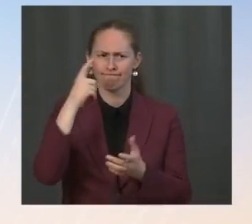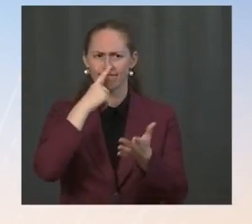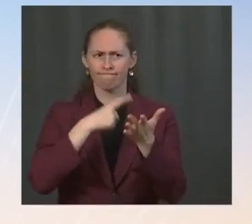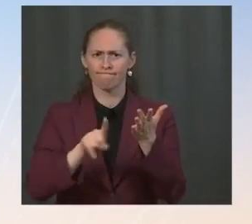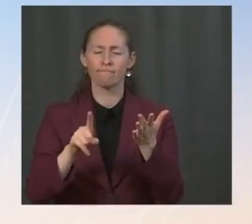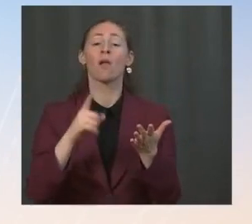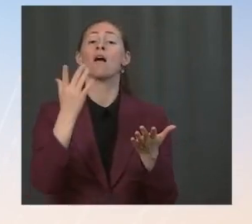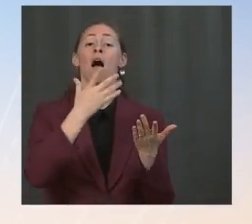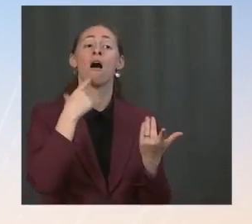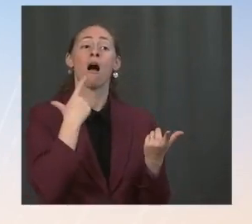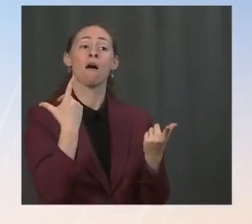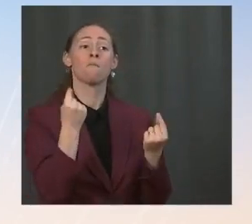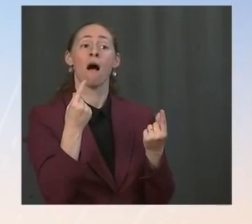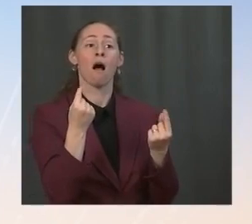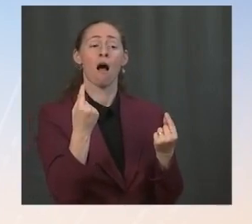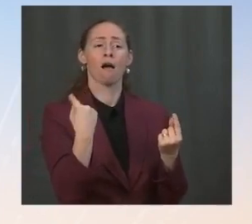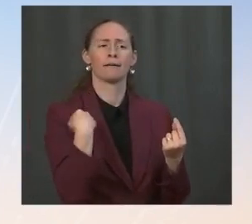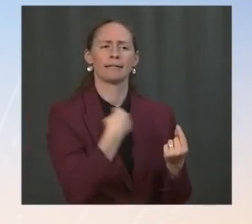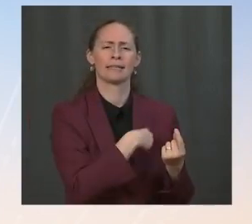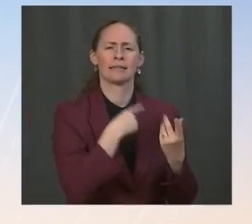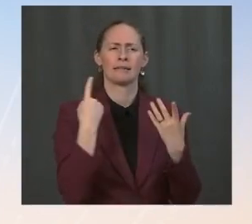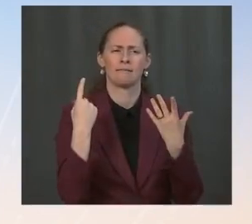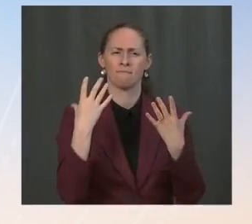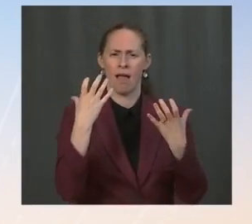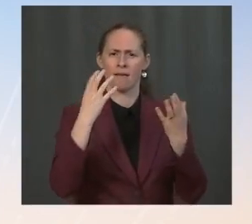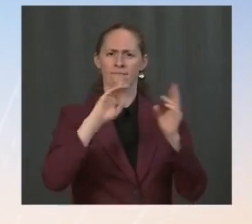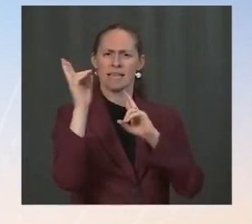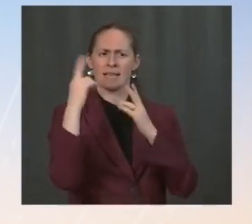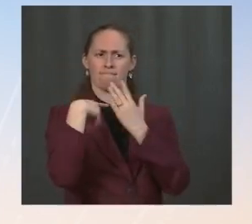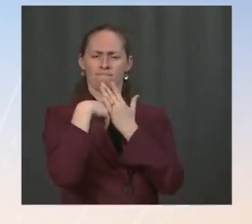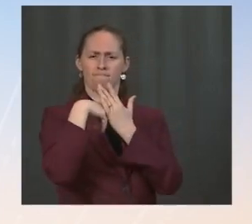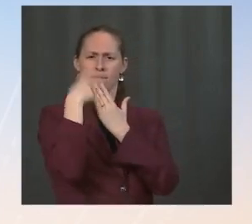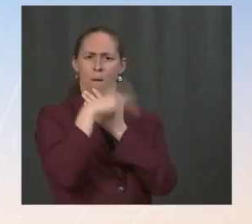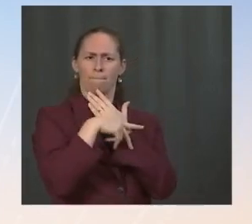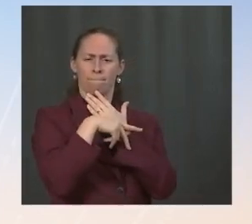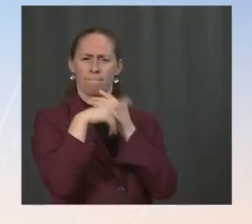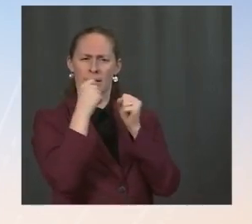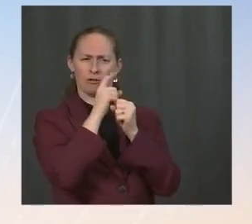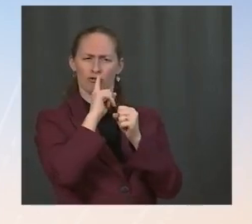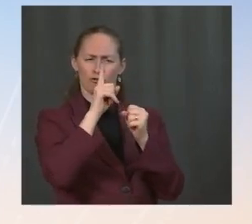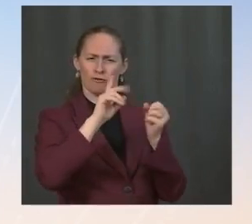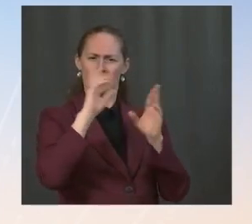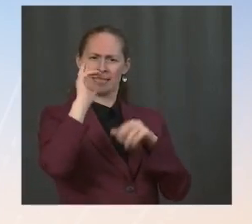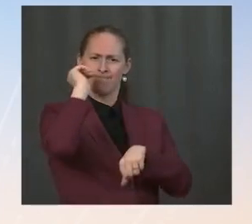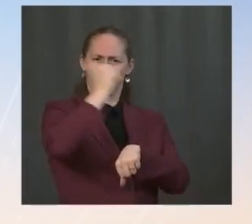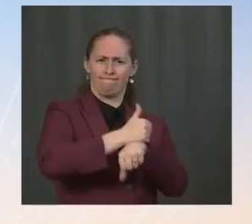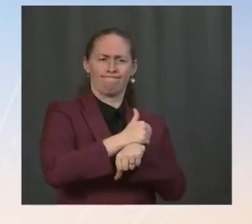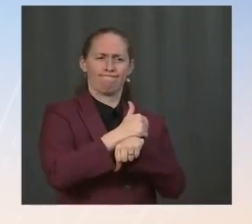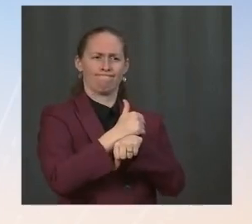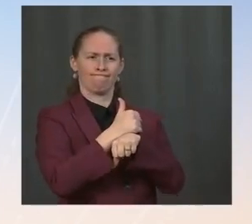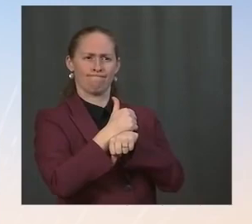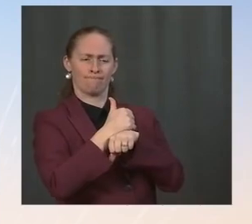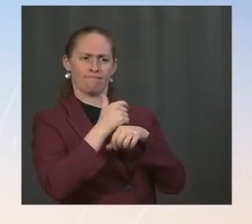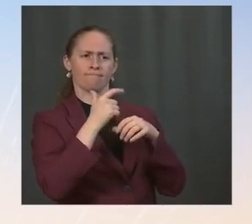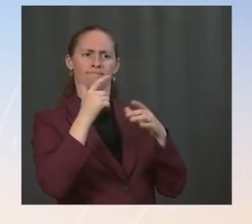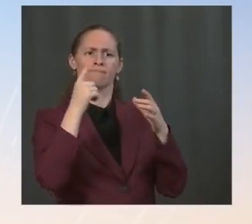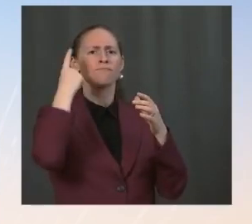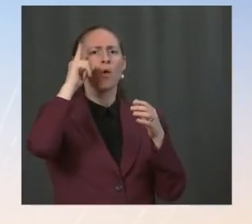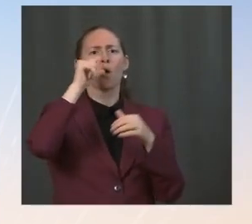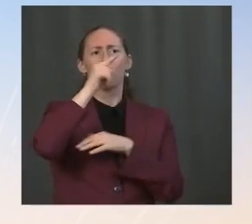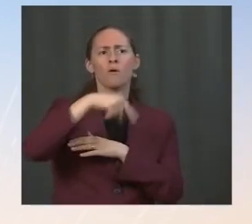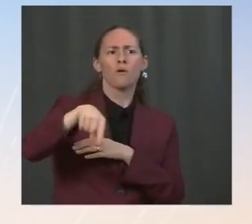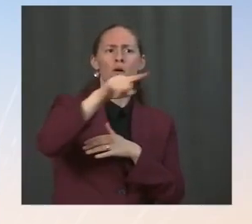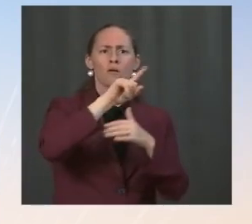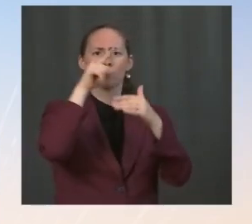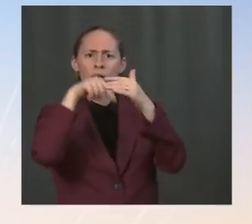our muscles working again, both in our systems and the incredible refugee groups that are working on welcoming refugees from